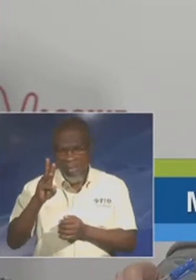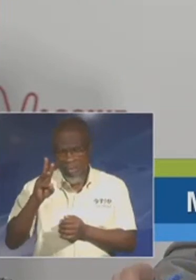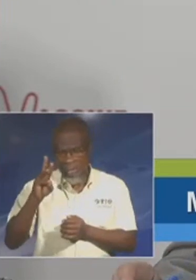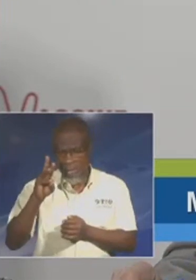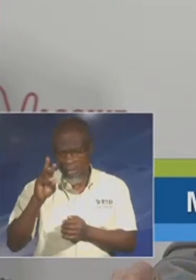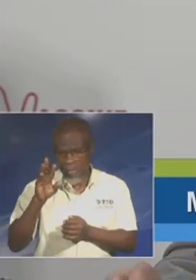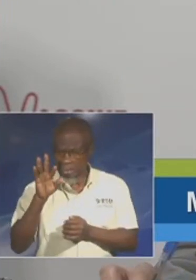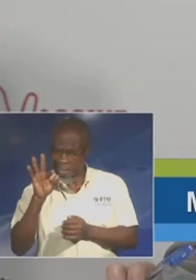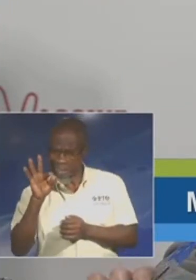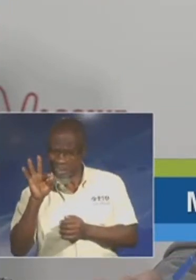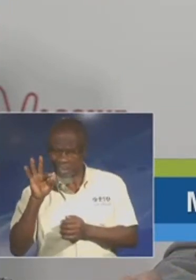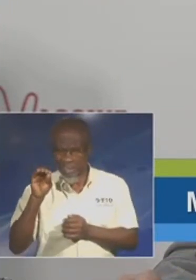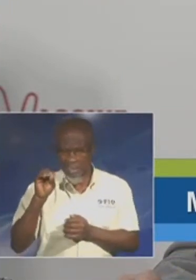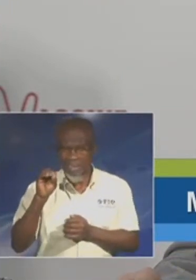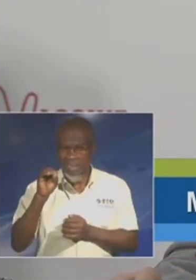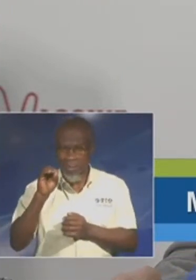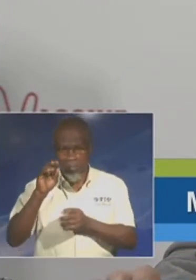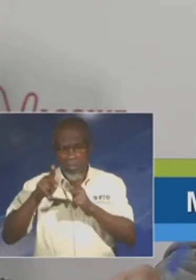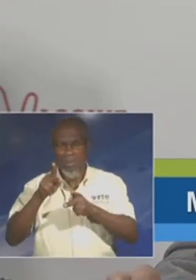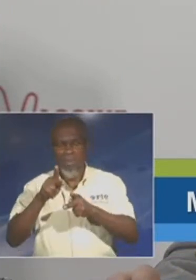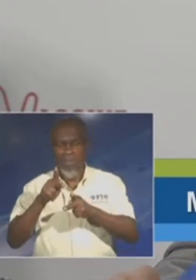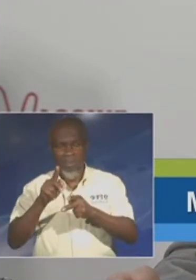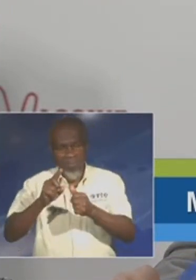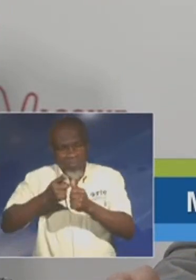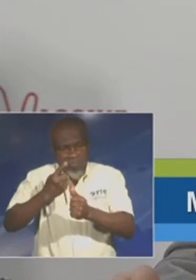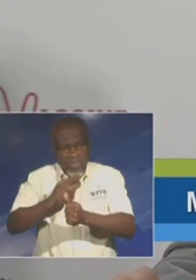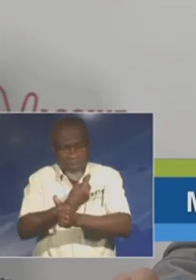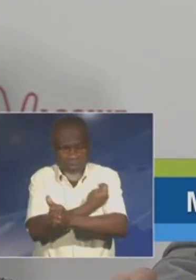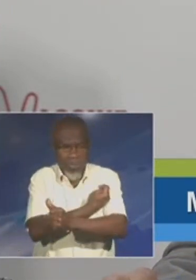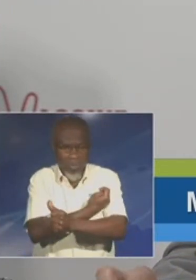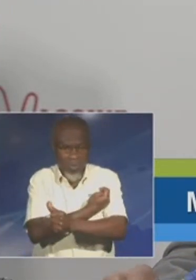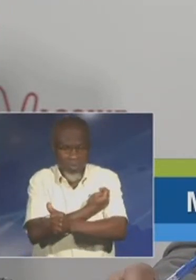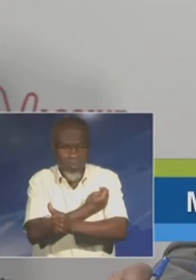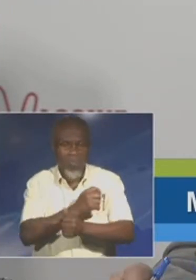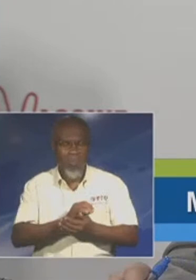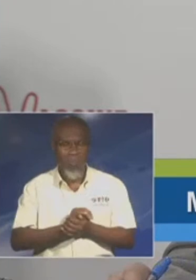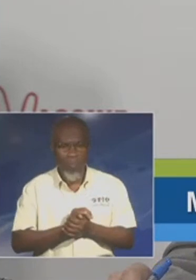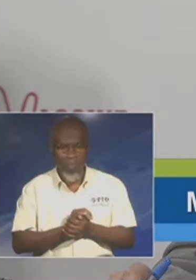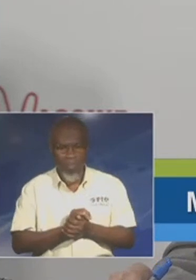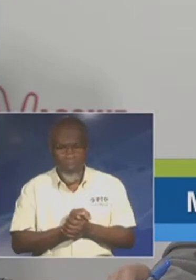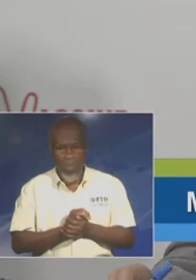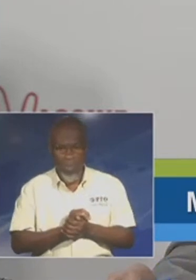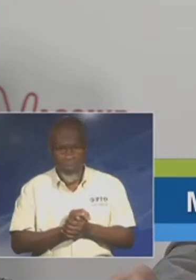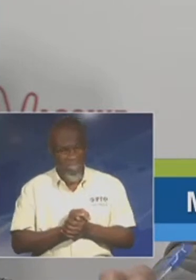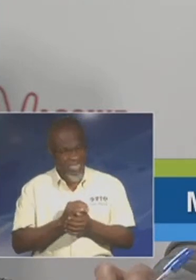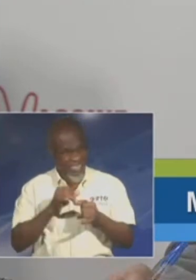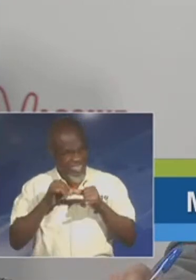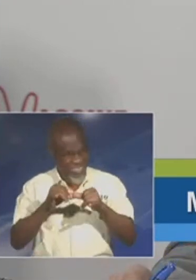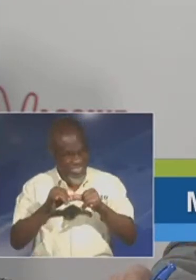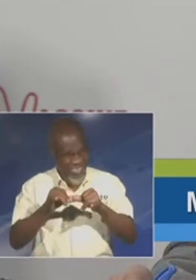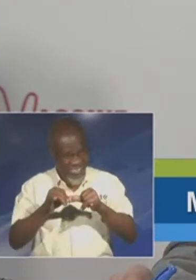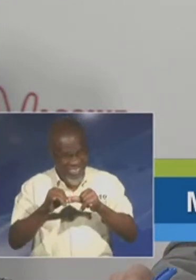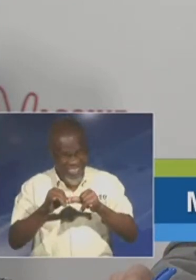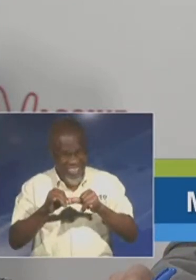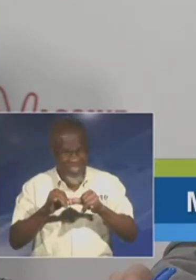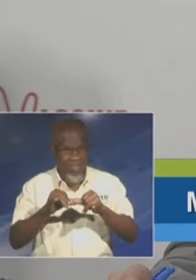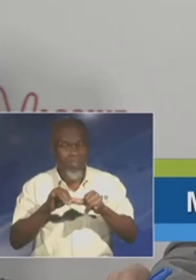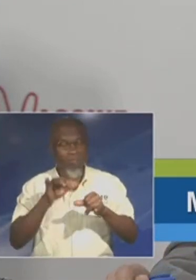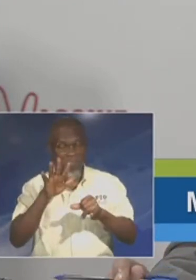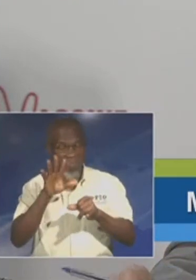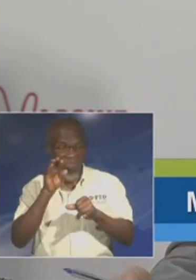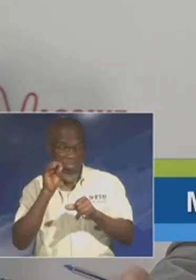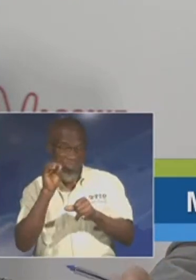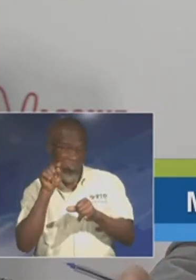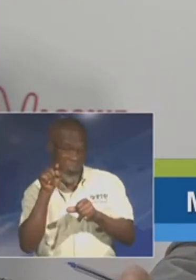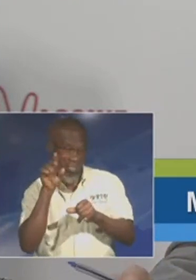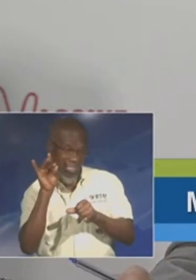690,784, which is 49.3% of the population. We are still stuck at 50.8% fully vaxxed,